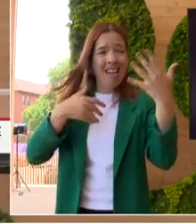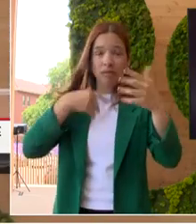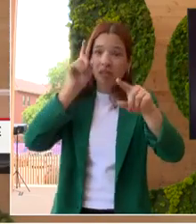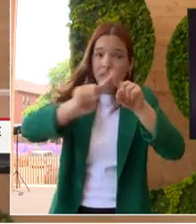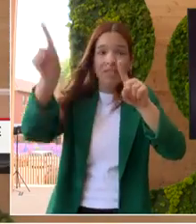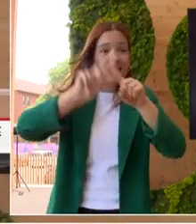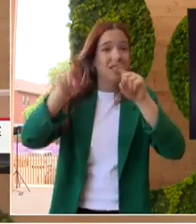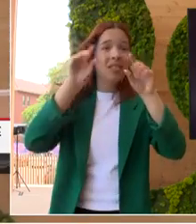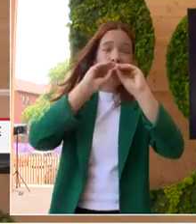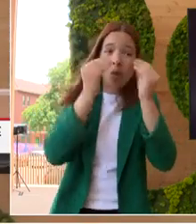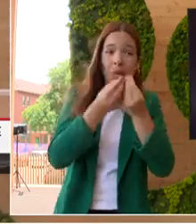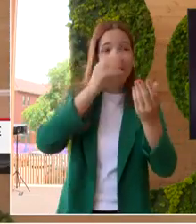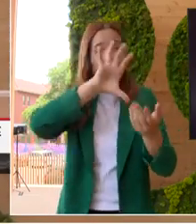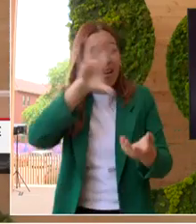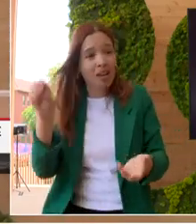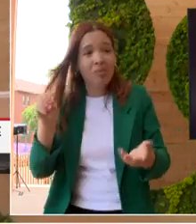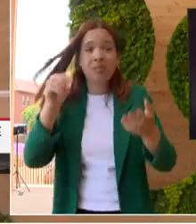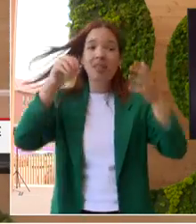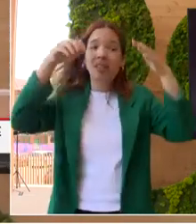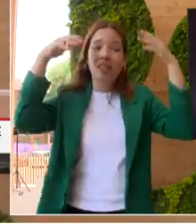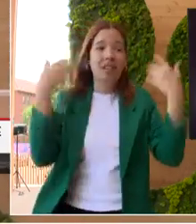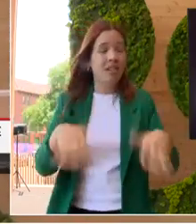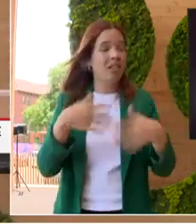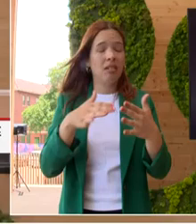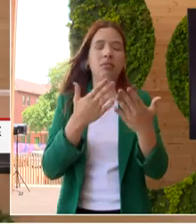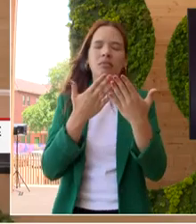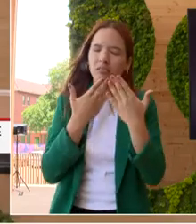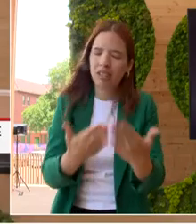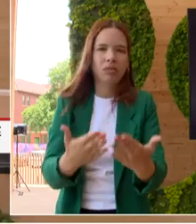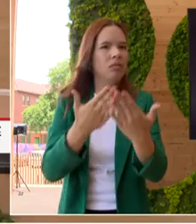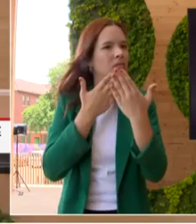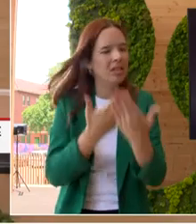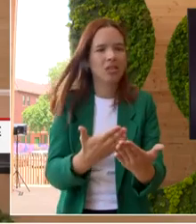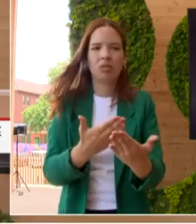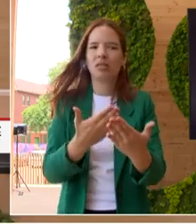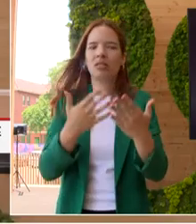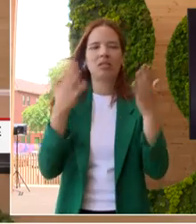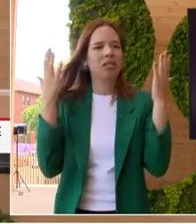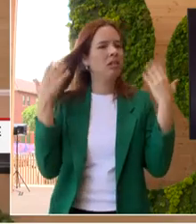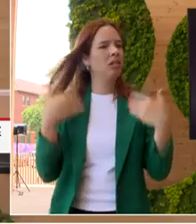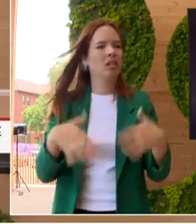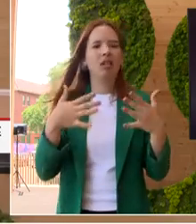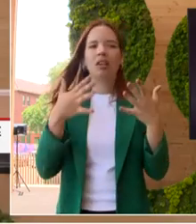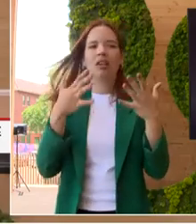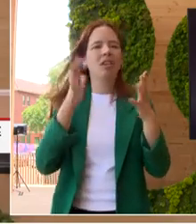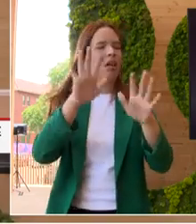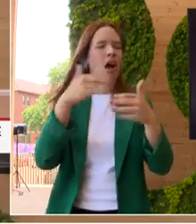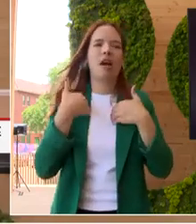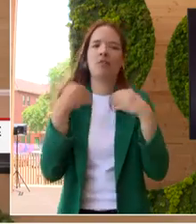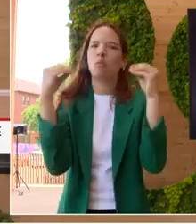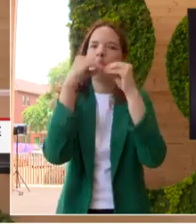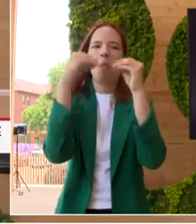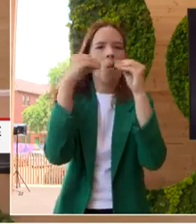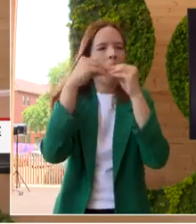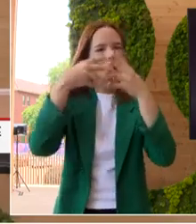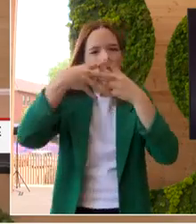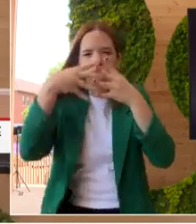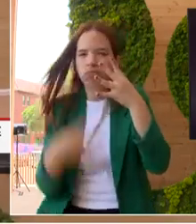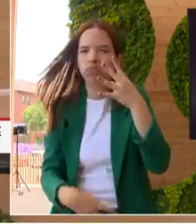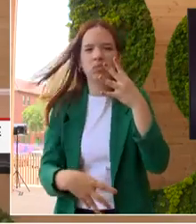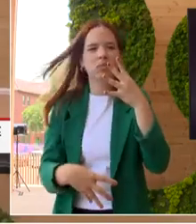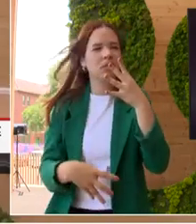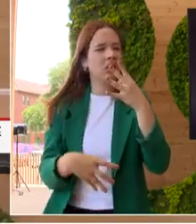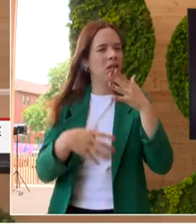development partners, Red Brick and Greg Cardona, and others too numerous to mention. And finally, I'd like to mention my colleagues at the Emerson